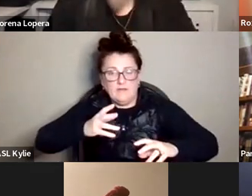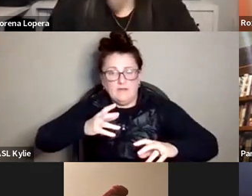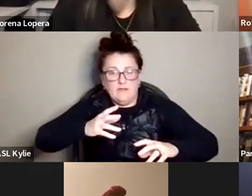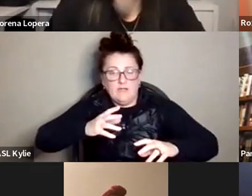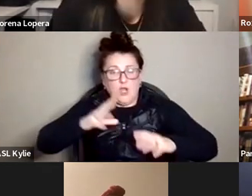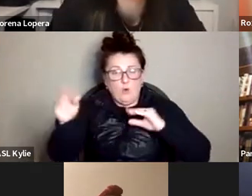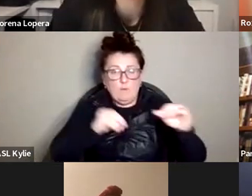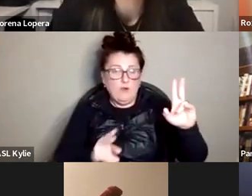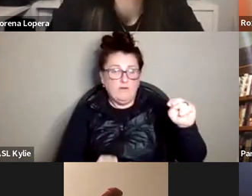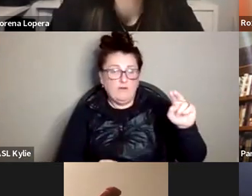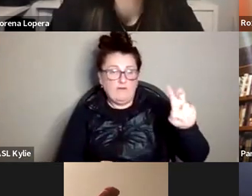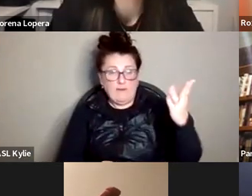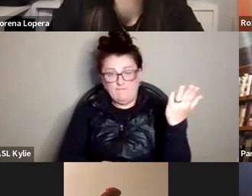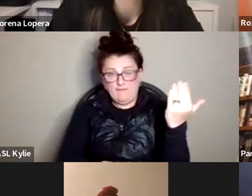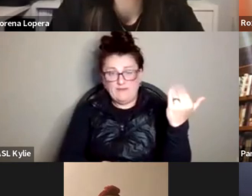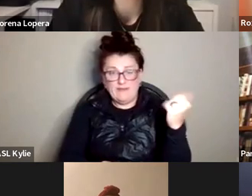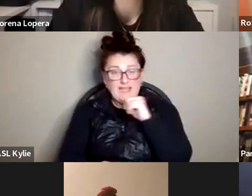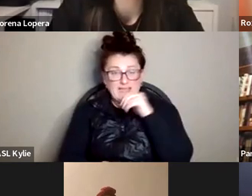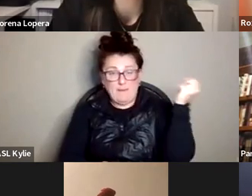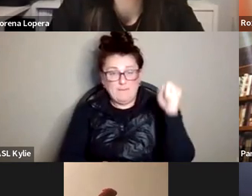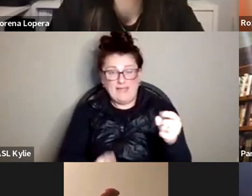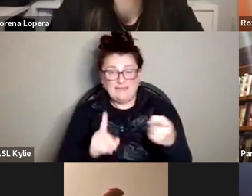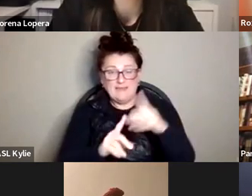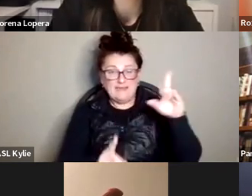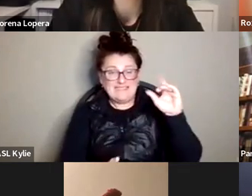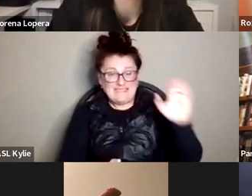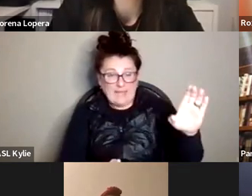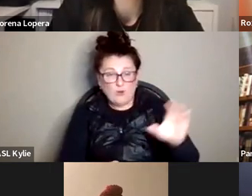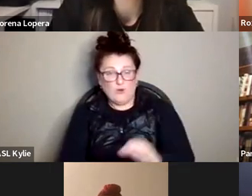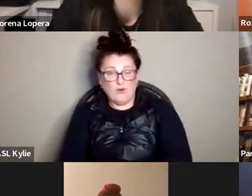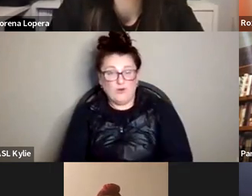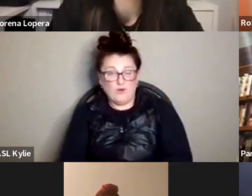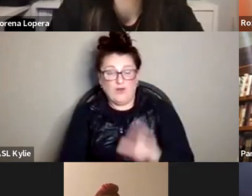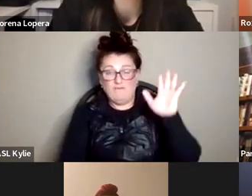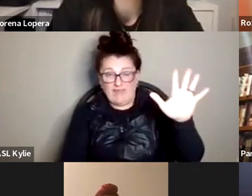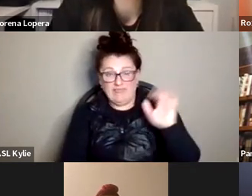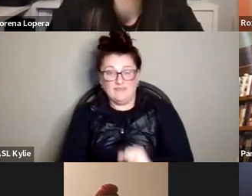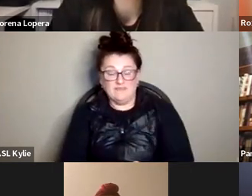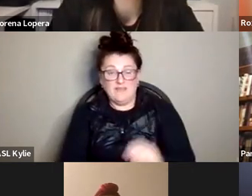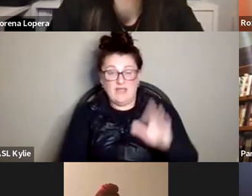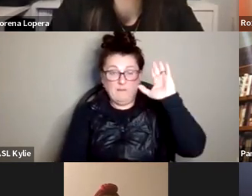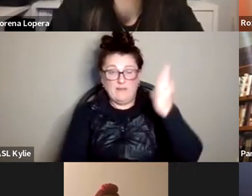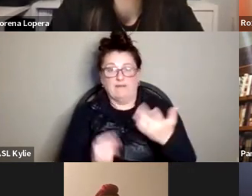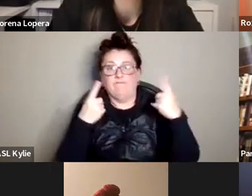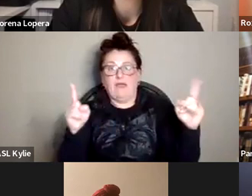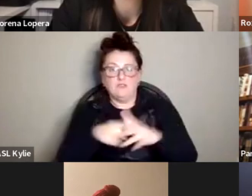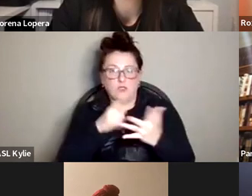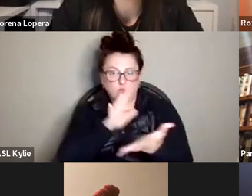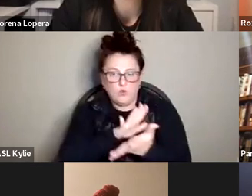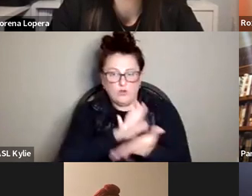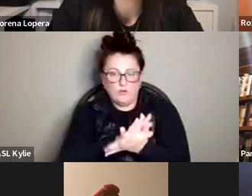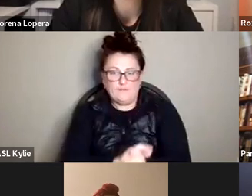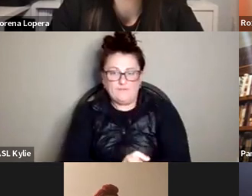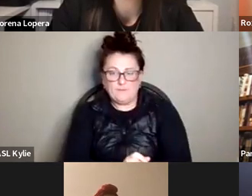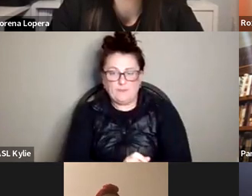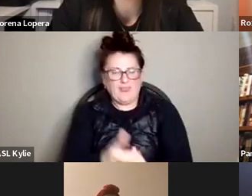November 15th. He didn't get placed into school until December 5th was when my son started school. And I